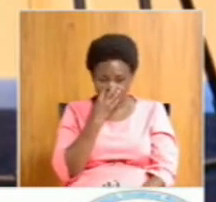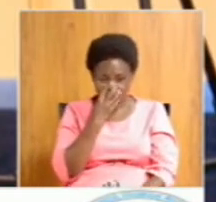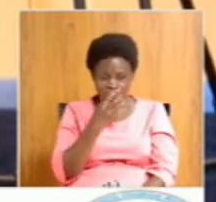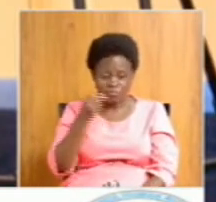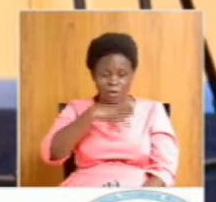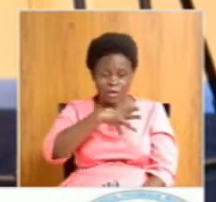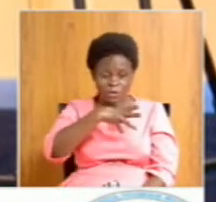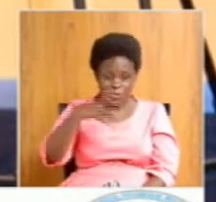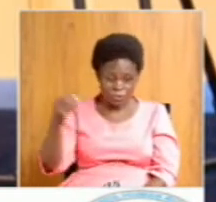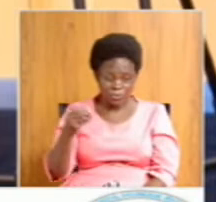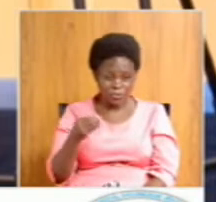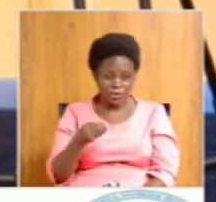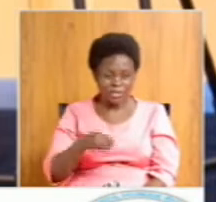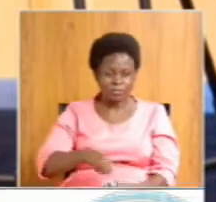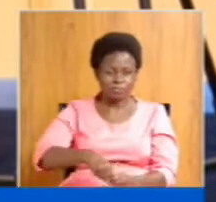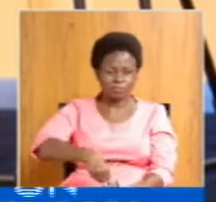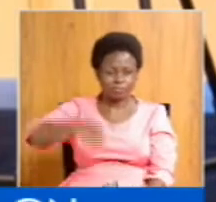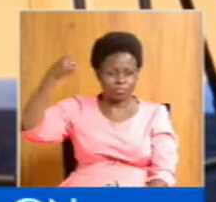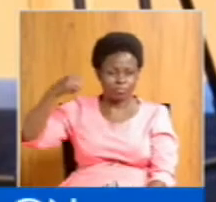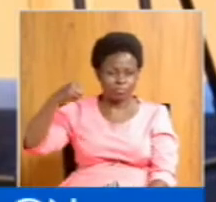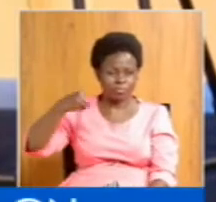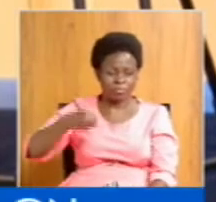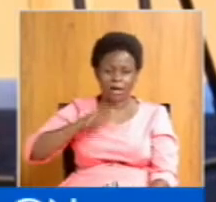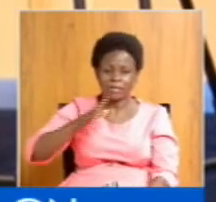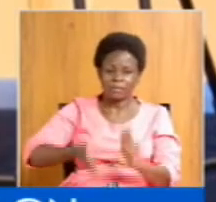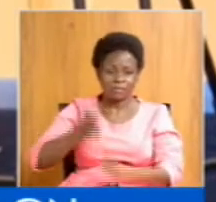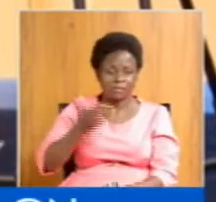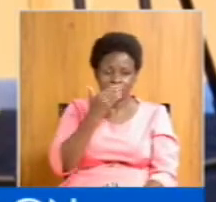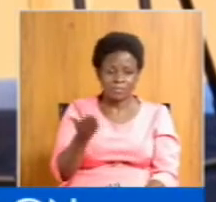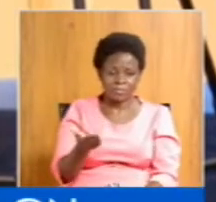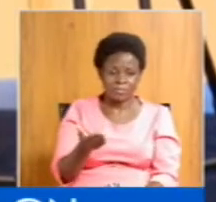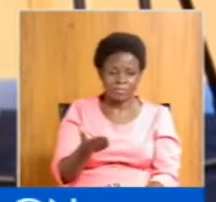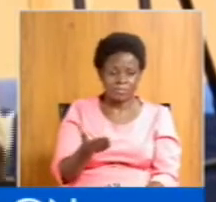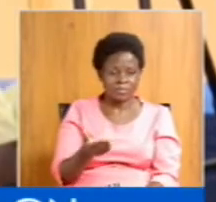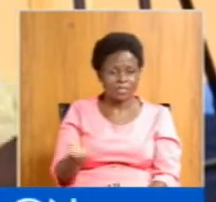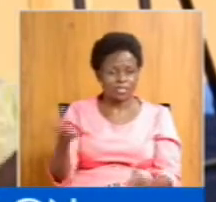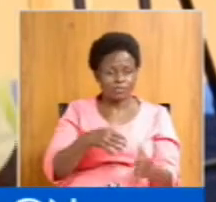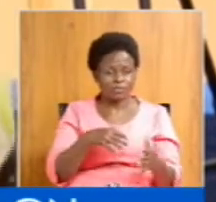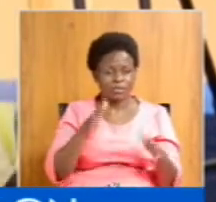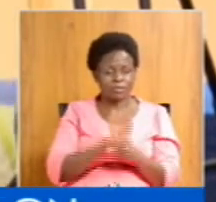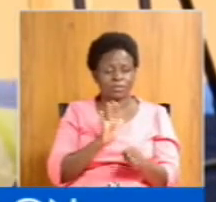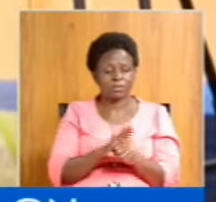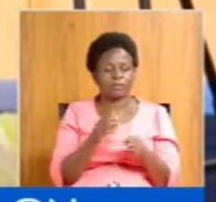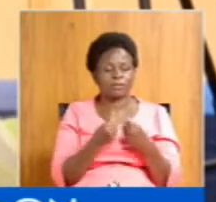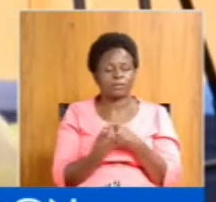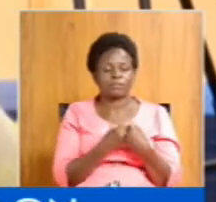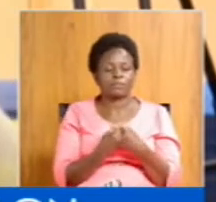power went off and the generator attendant was unable to respond so quickly so it really brought a lot of challenges